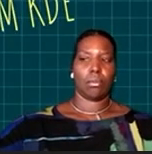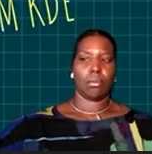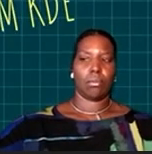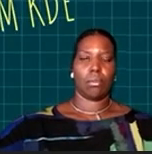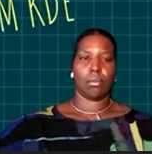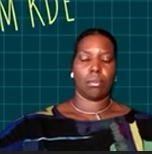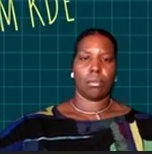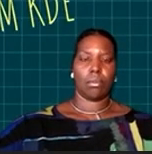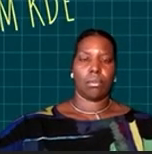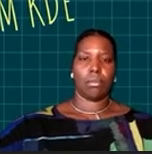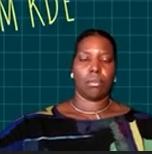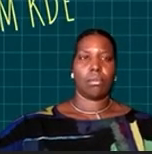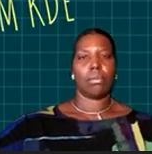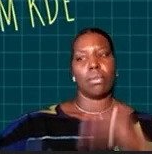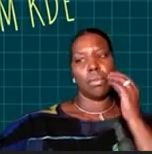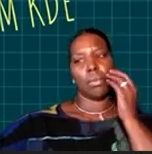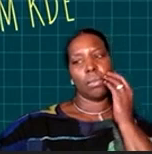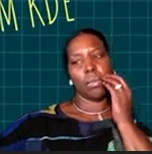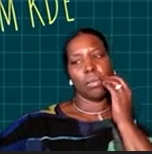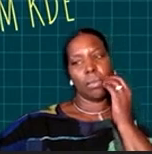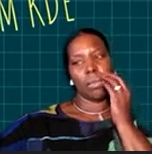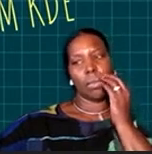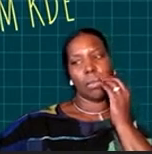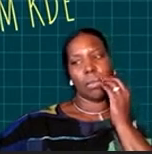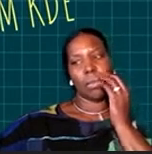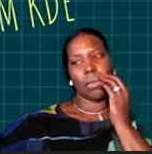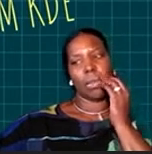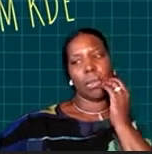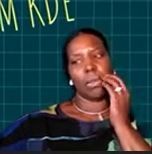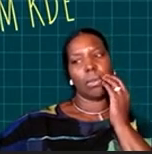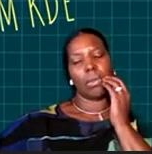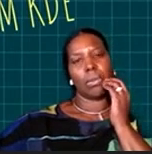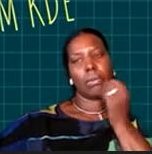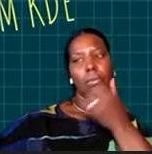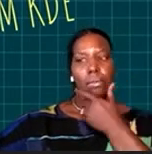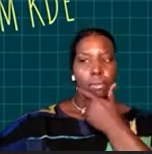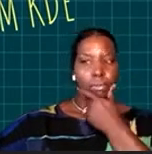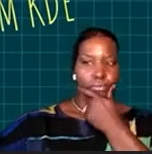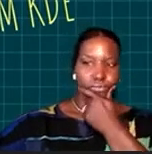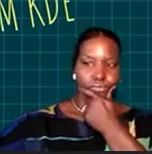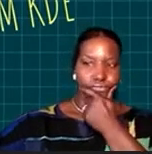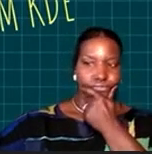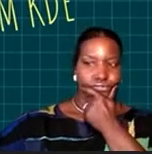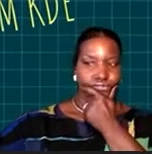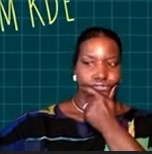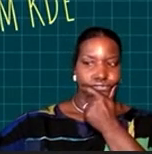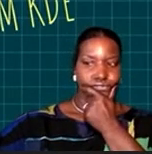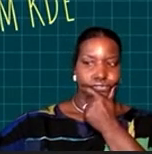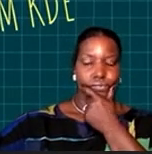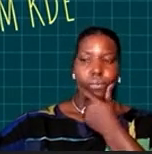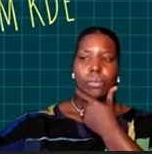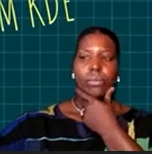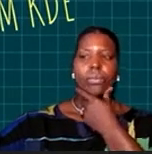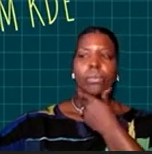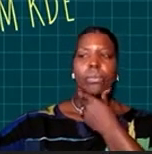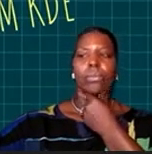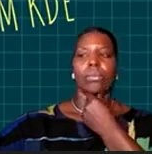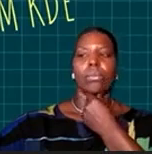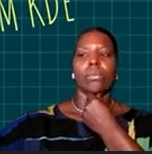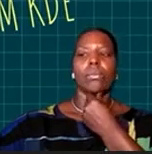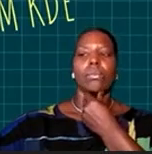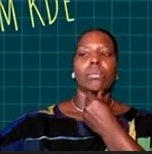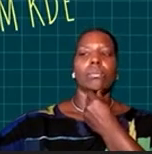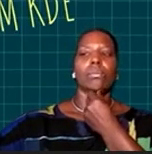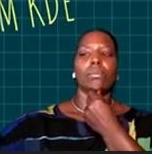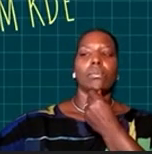be contained in your RFP and your contract going forward. So